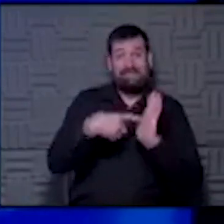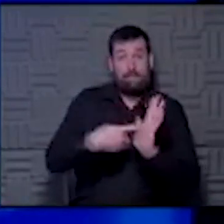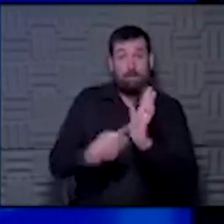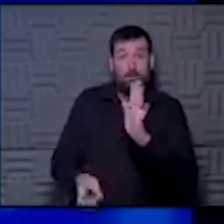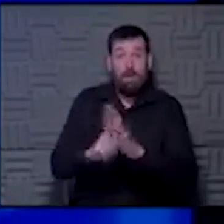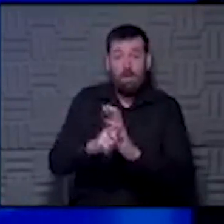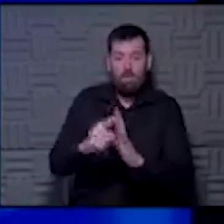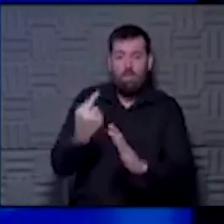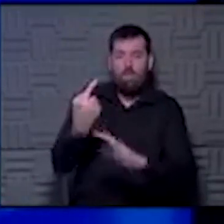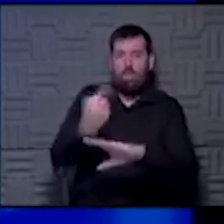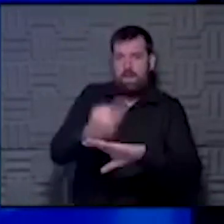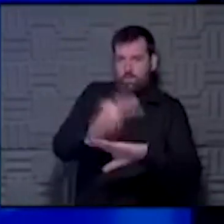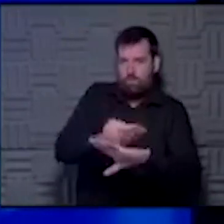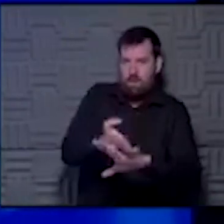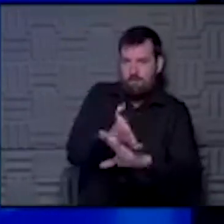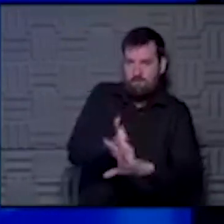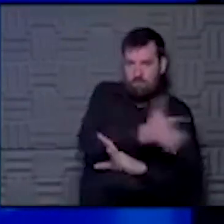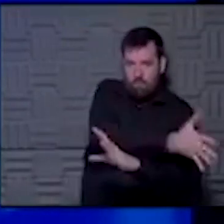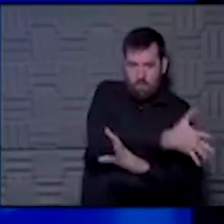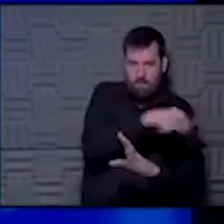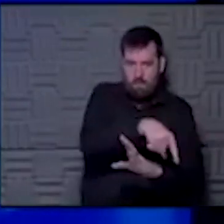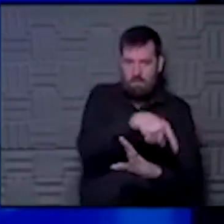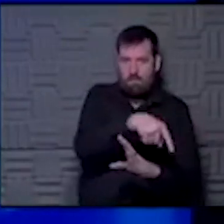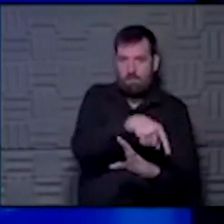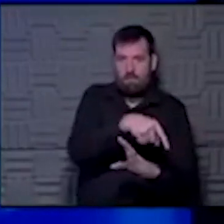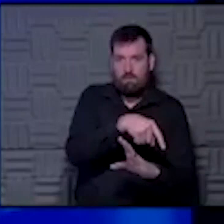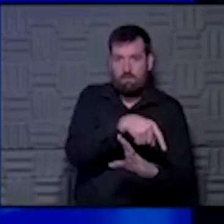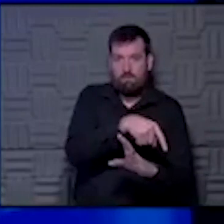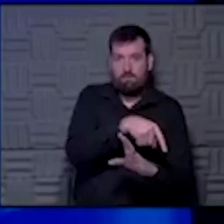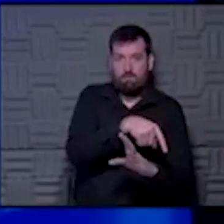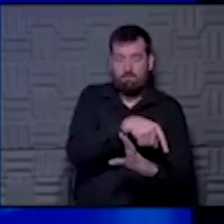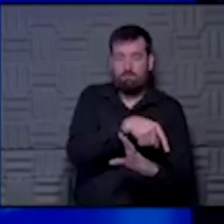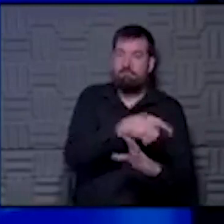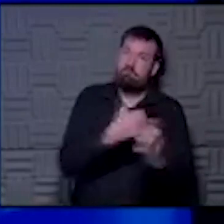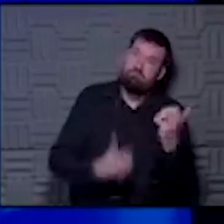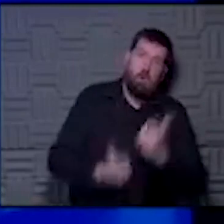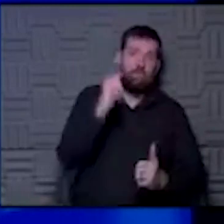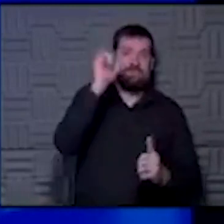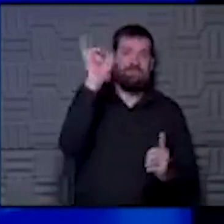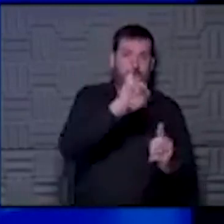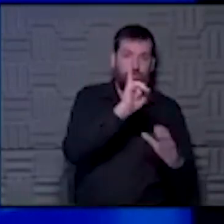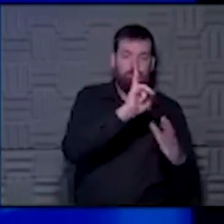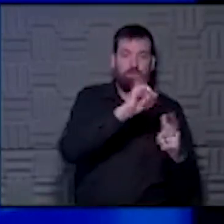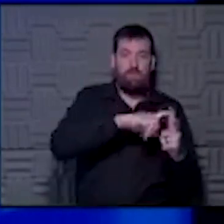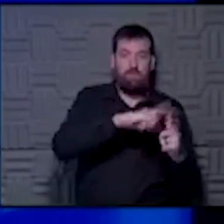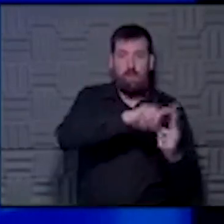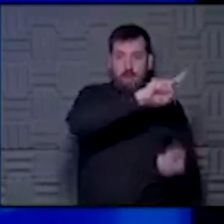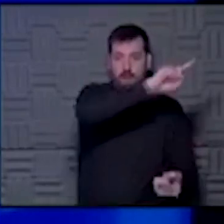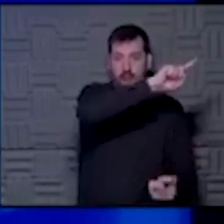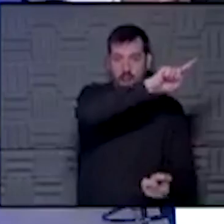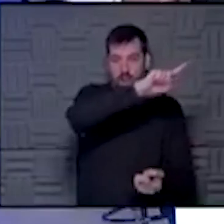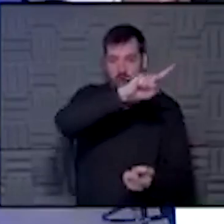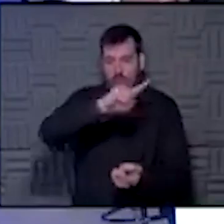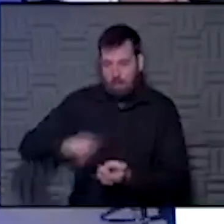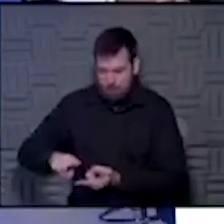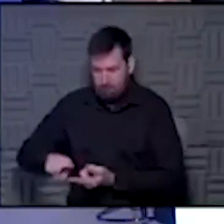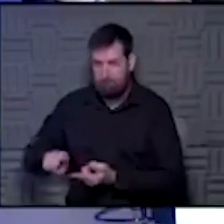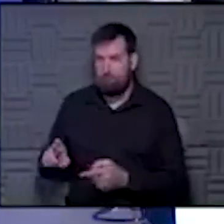viral load would be highest and you would be most infectious, and then that trails over time? Correct,